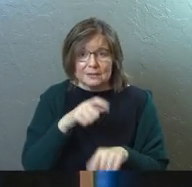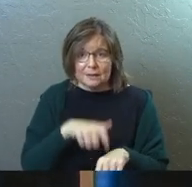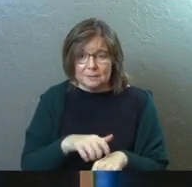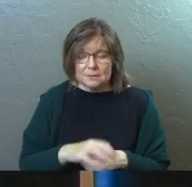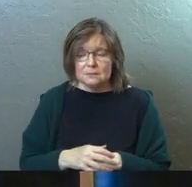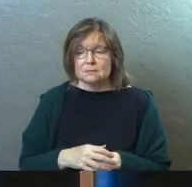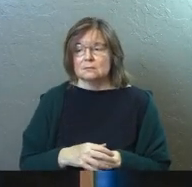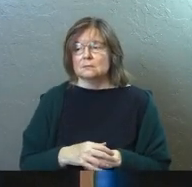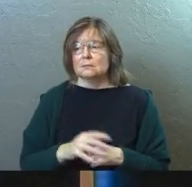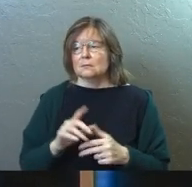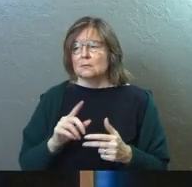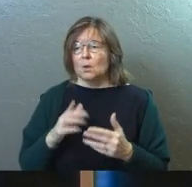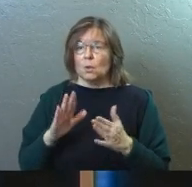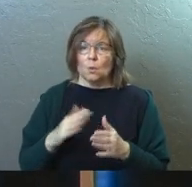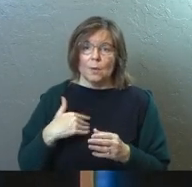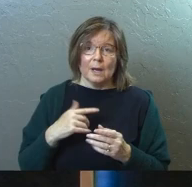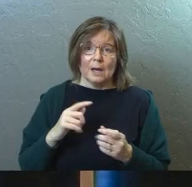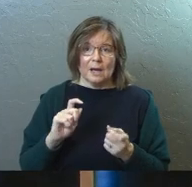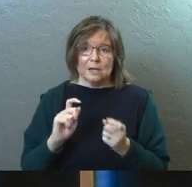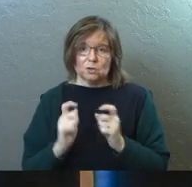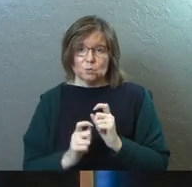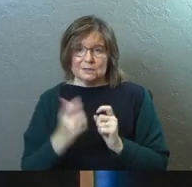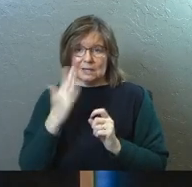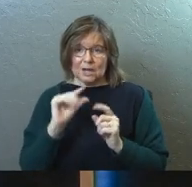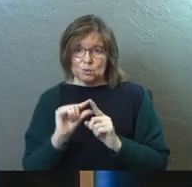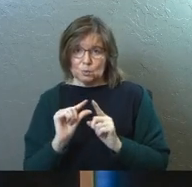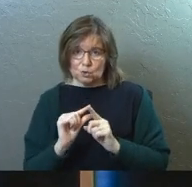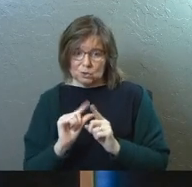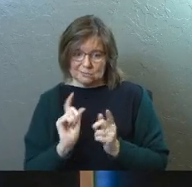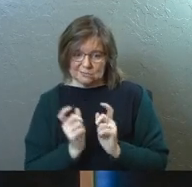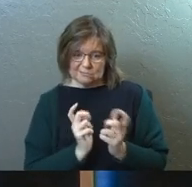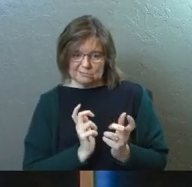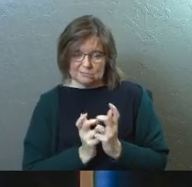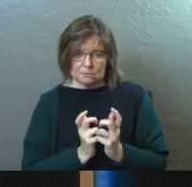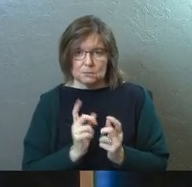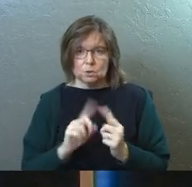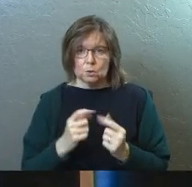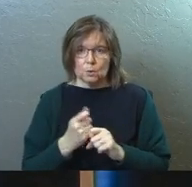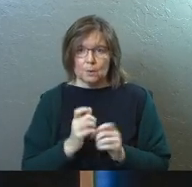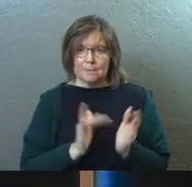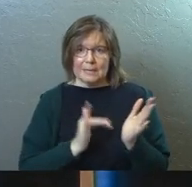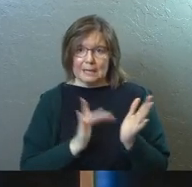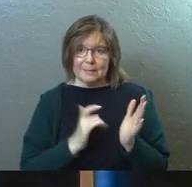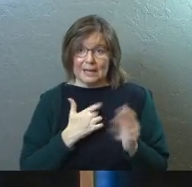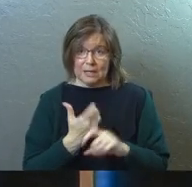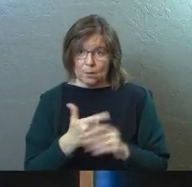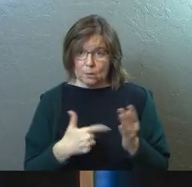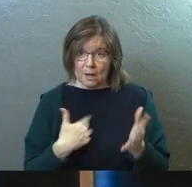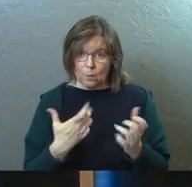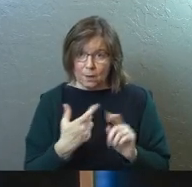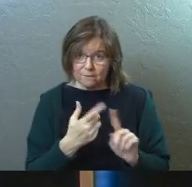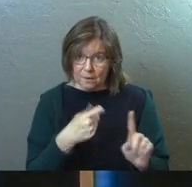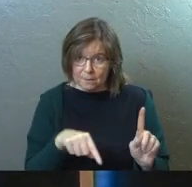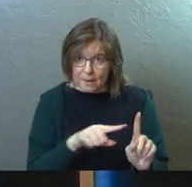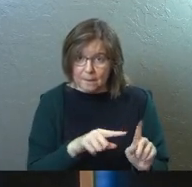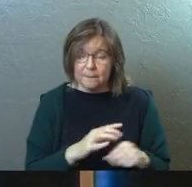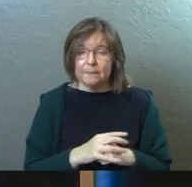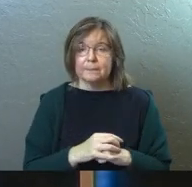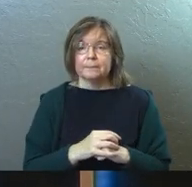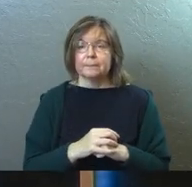times. The way I twisted God's words to them in order to manipulate and get what I wanted out of